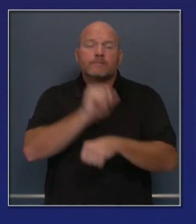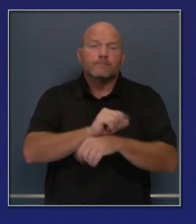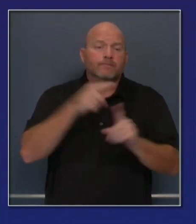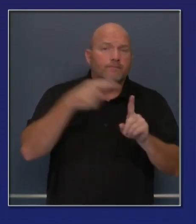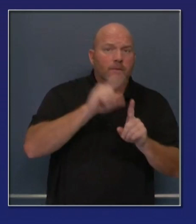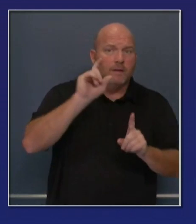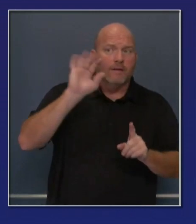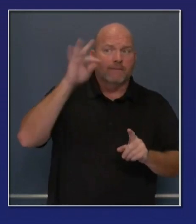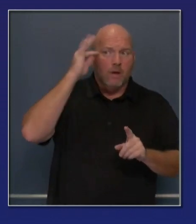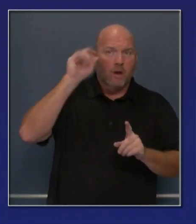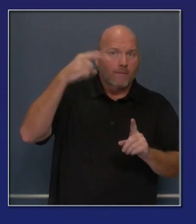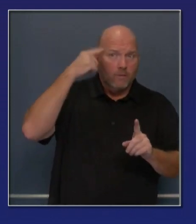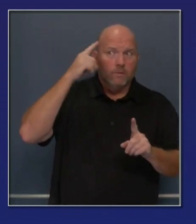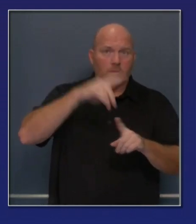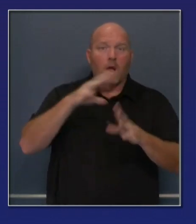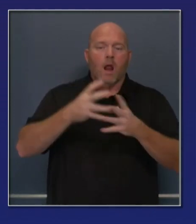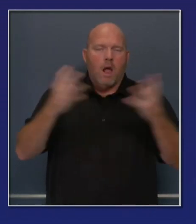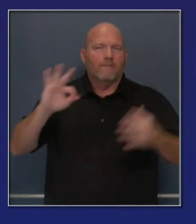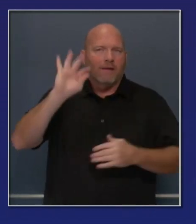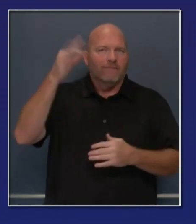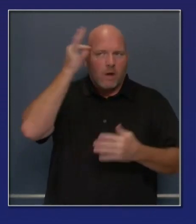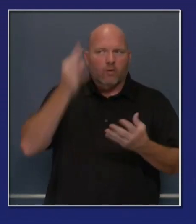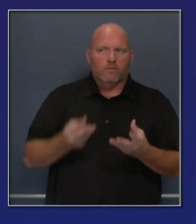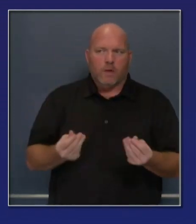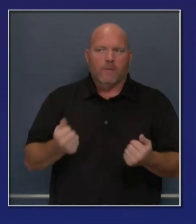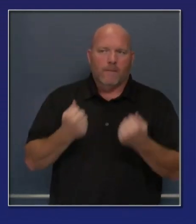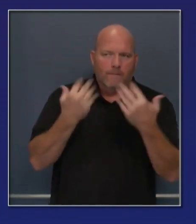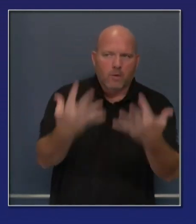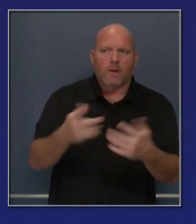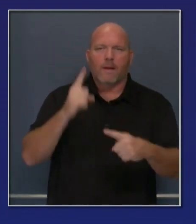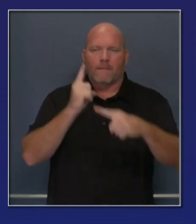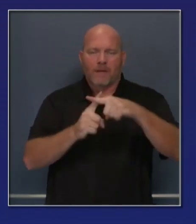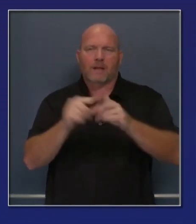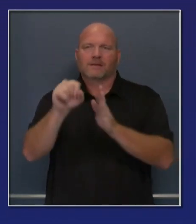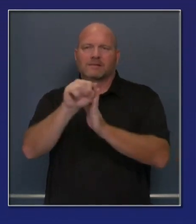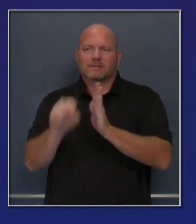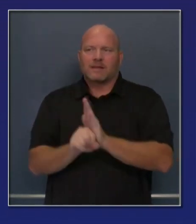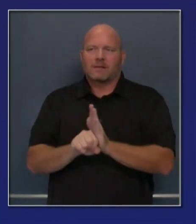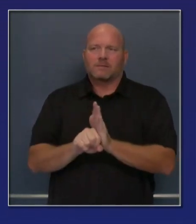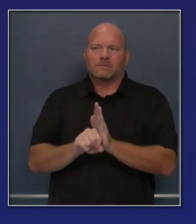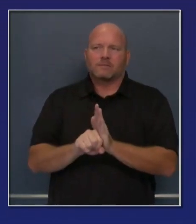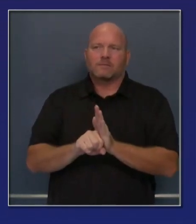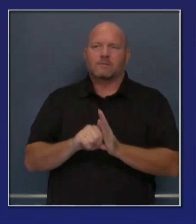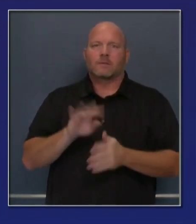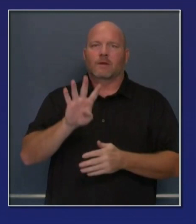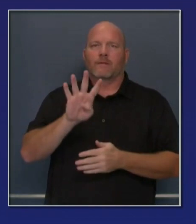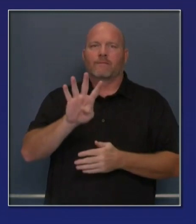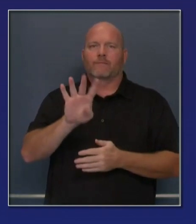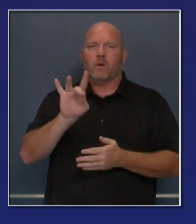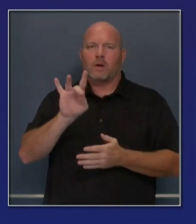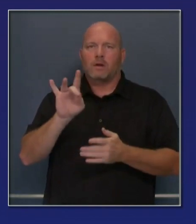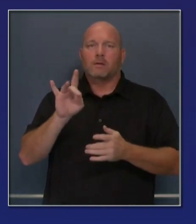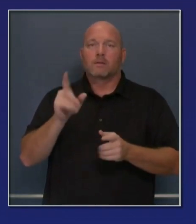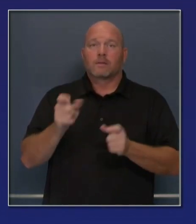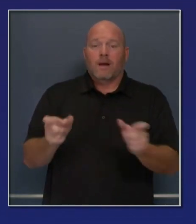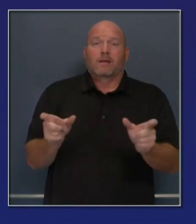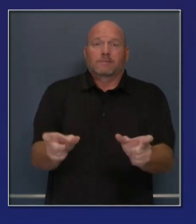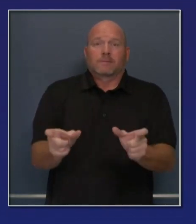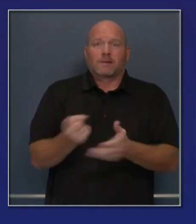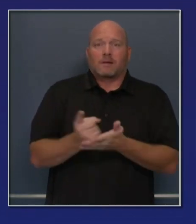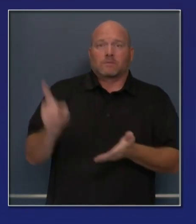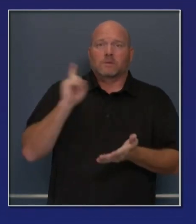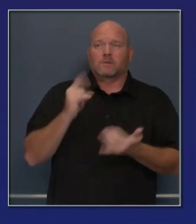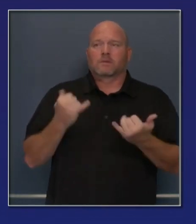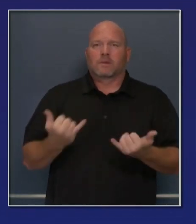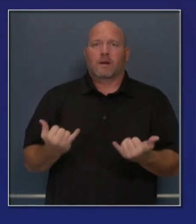being burned here as well as state acres being burned here, 48% contained last week. You can see the acreage burned in